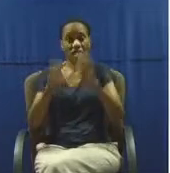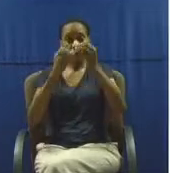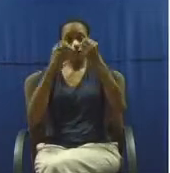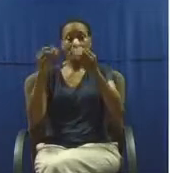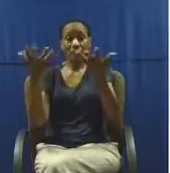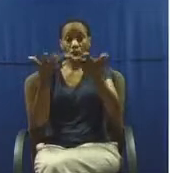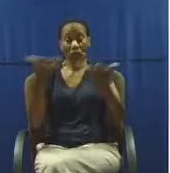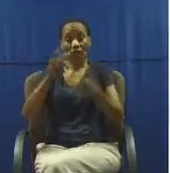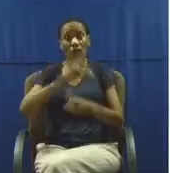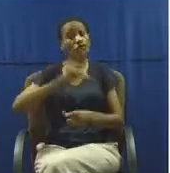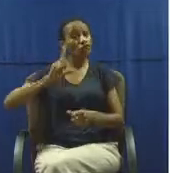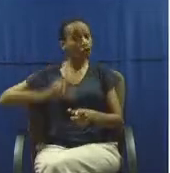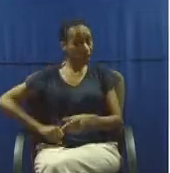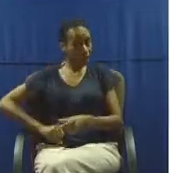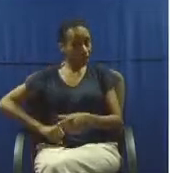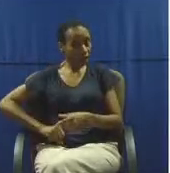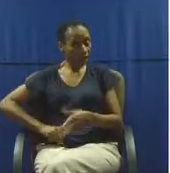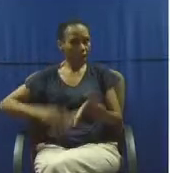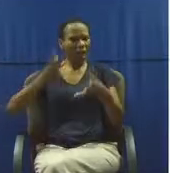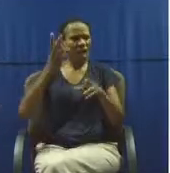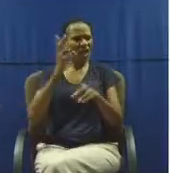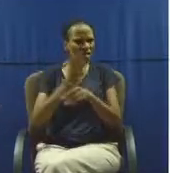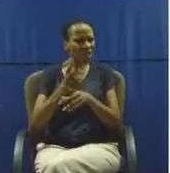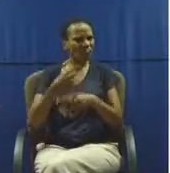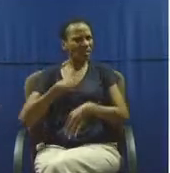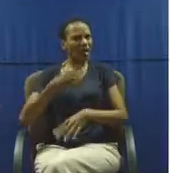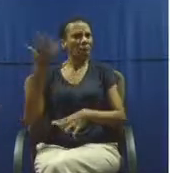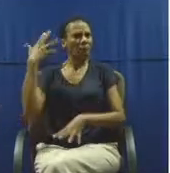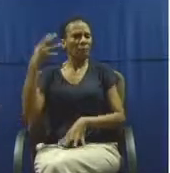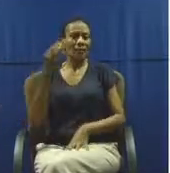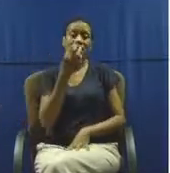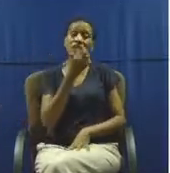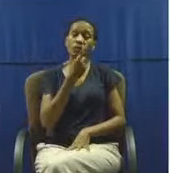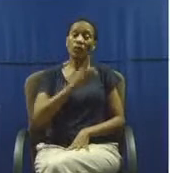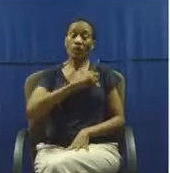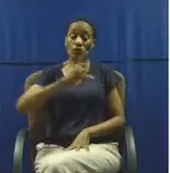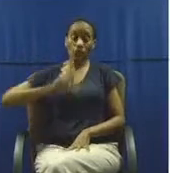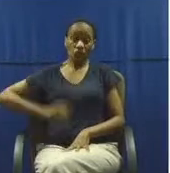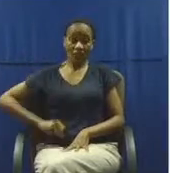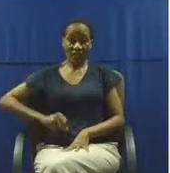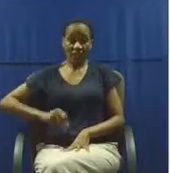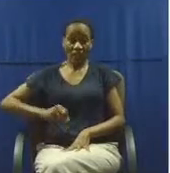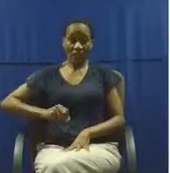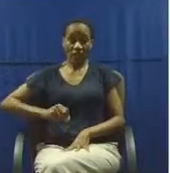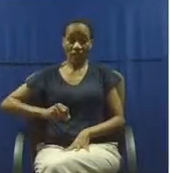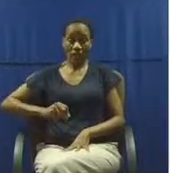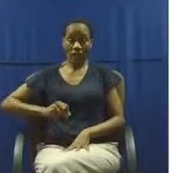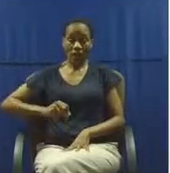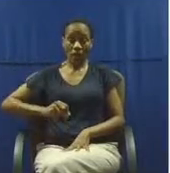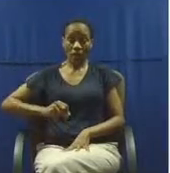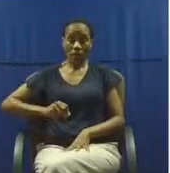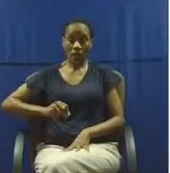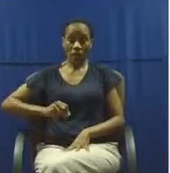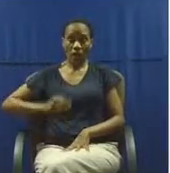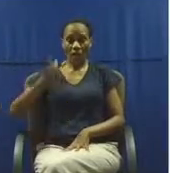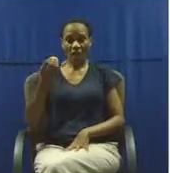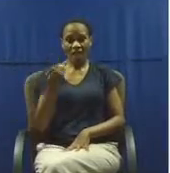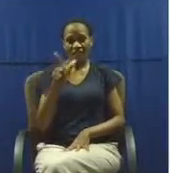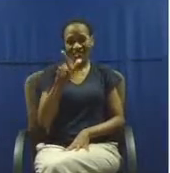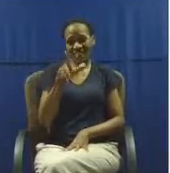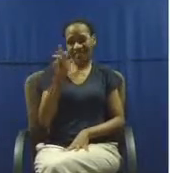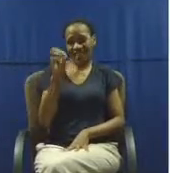China. And I've said in this house before, China Mobile, which has easily 700